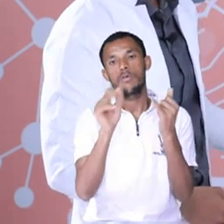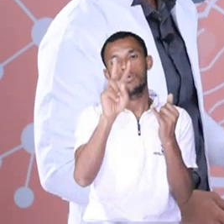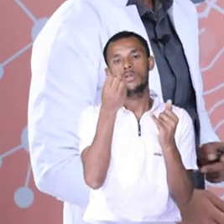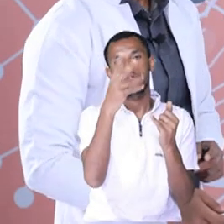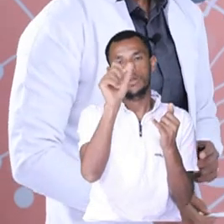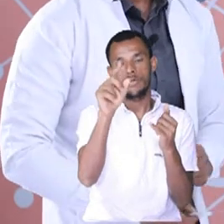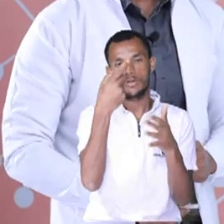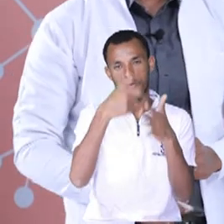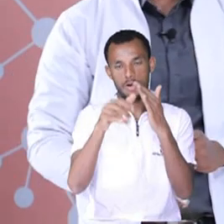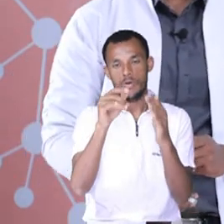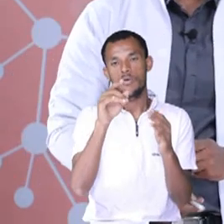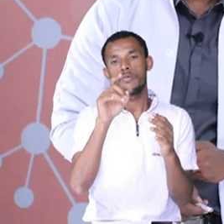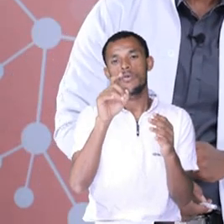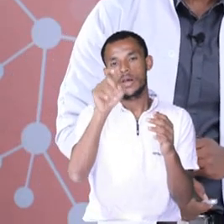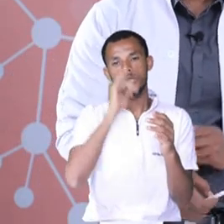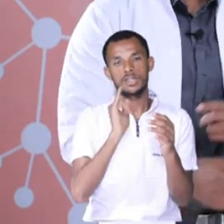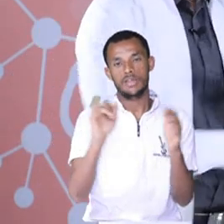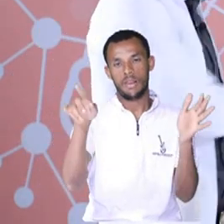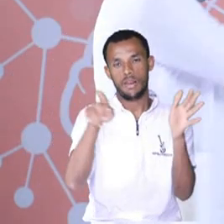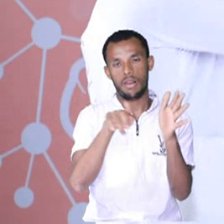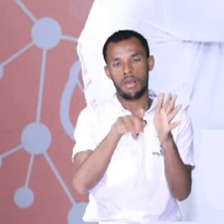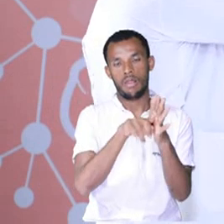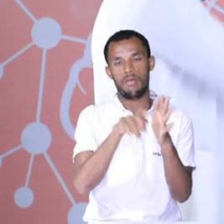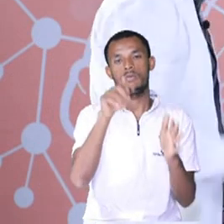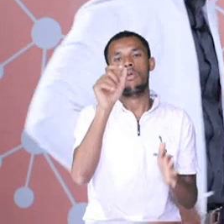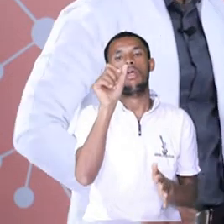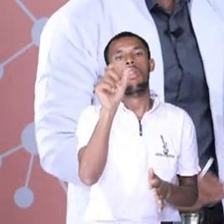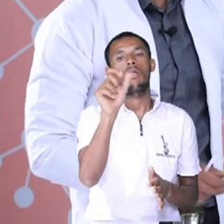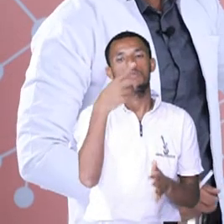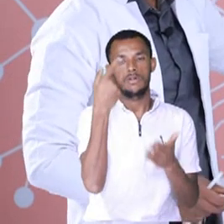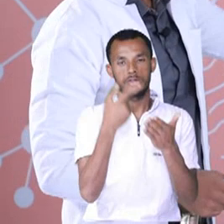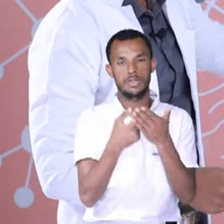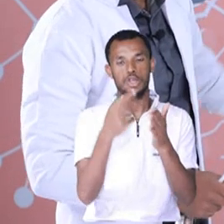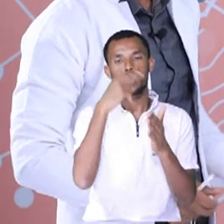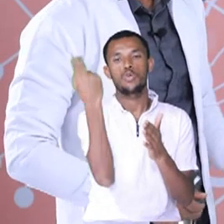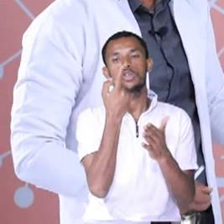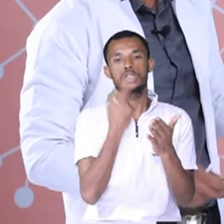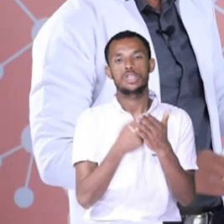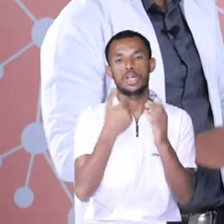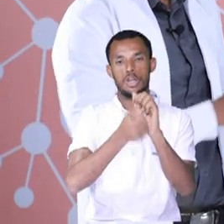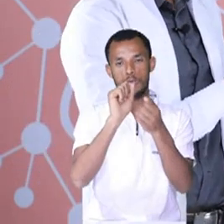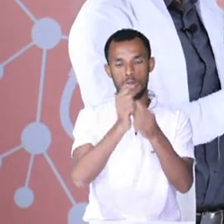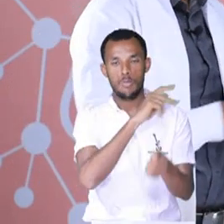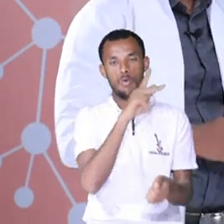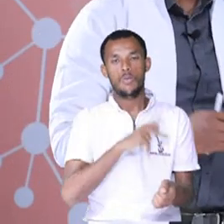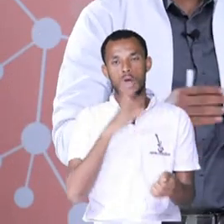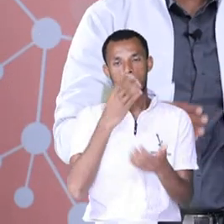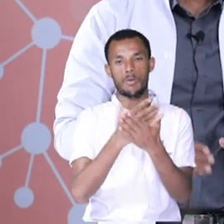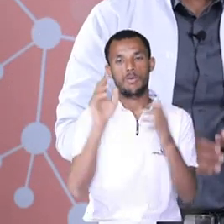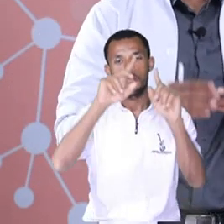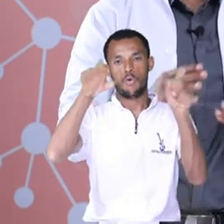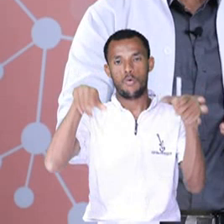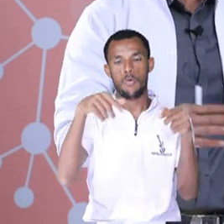is equal to exactly negative 11. So this is using this distributive property and removing